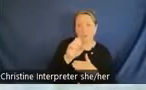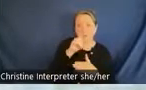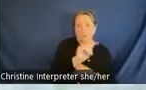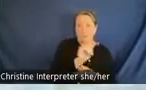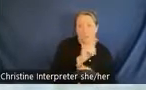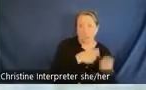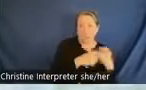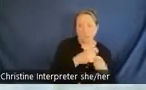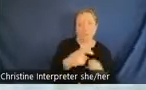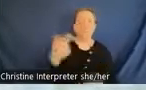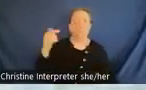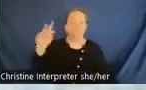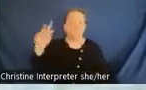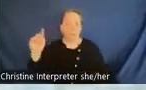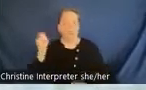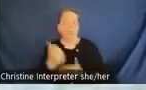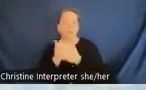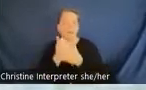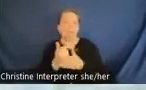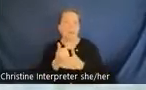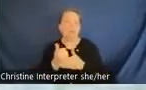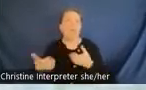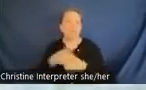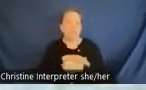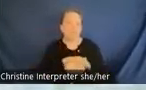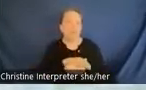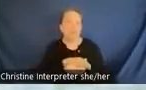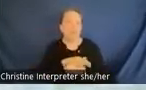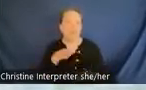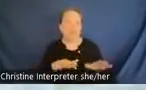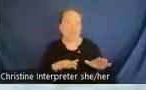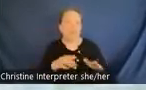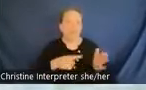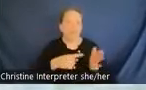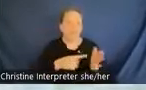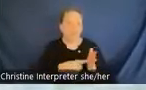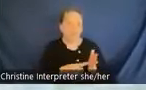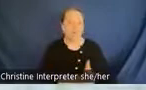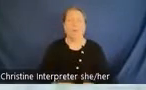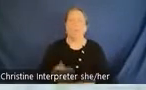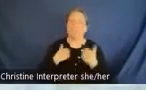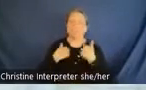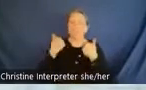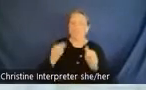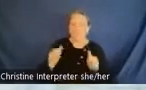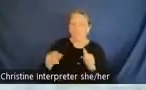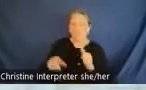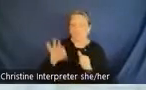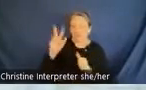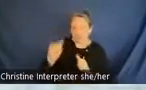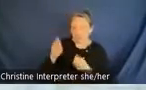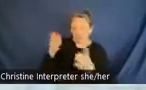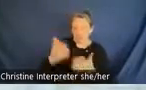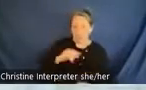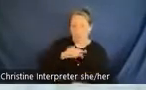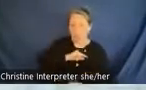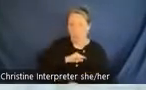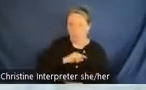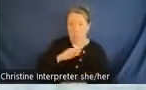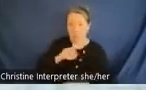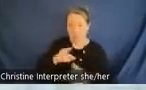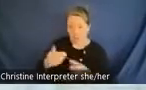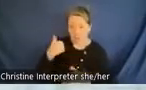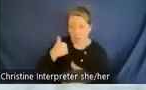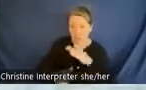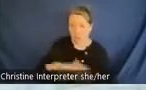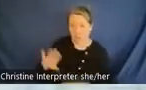cover the balance of that. So the first thing we try to do is find out if the applicant is on Choices for Care, which is a